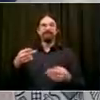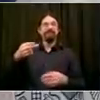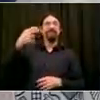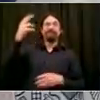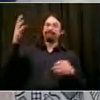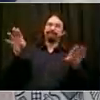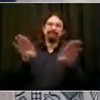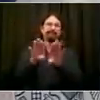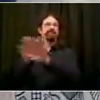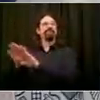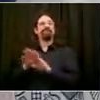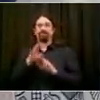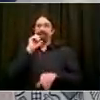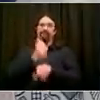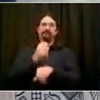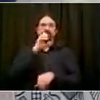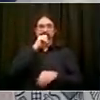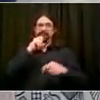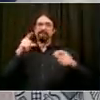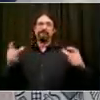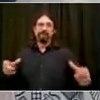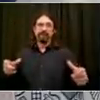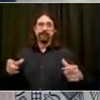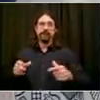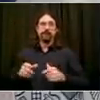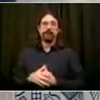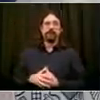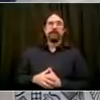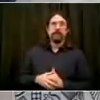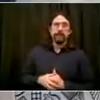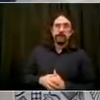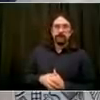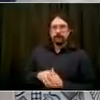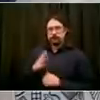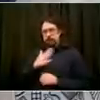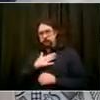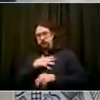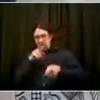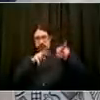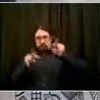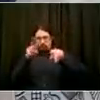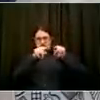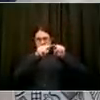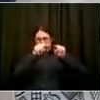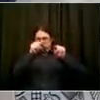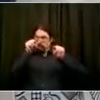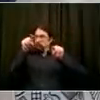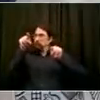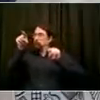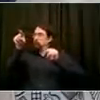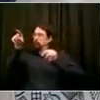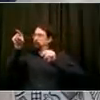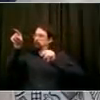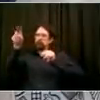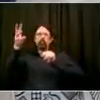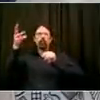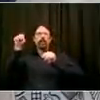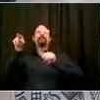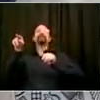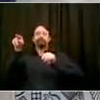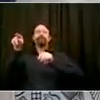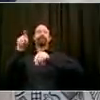I say to the business owners, I would say, know that this is a very strong likelihood. Prepare.